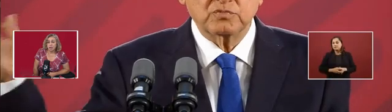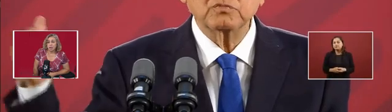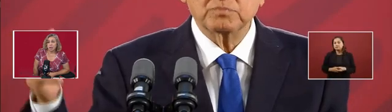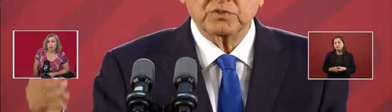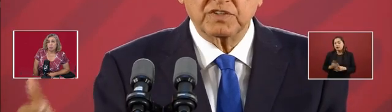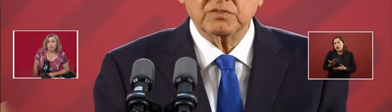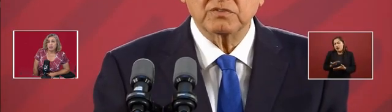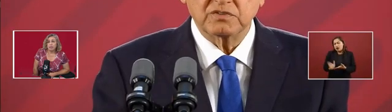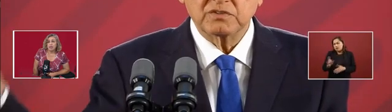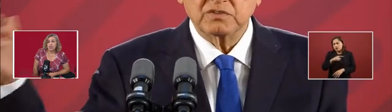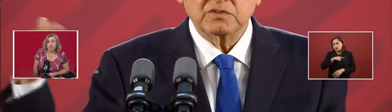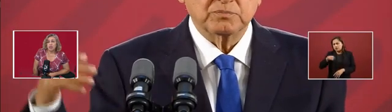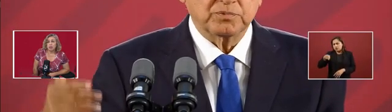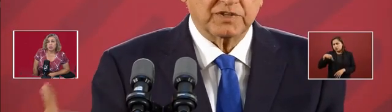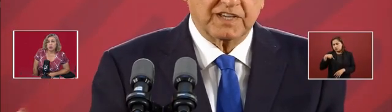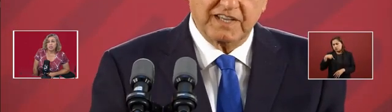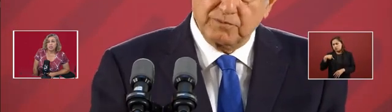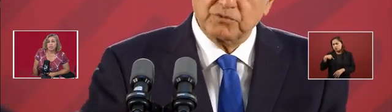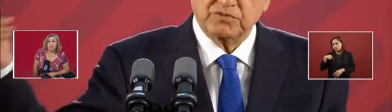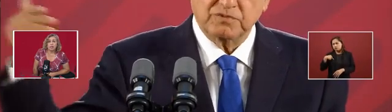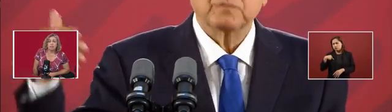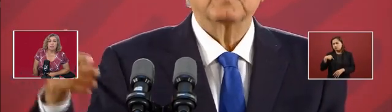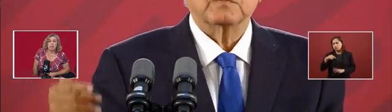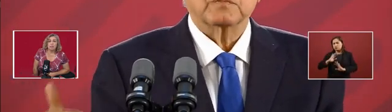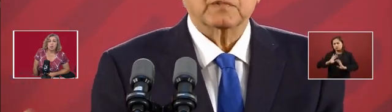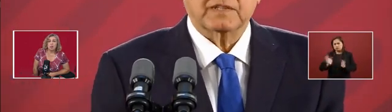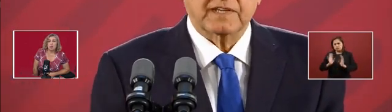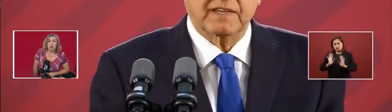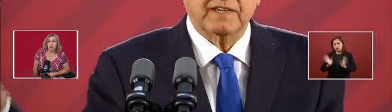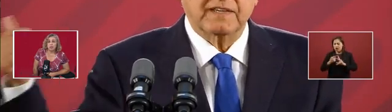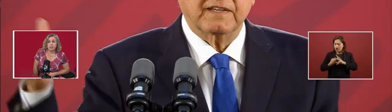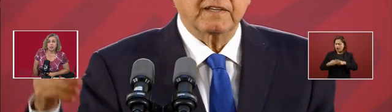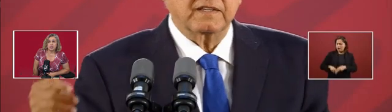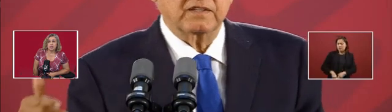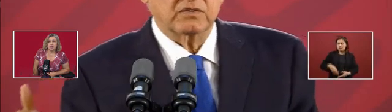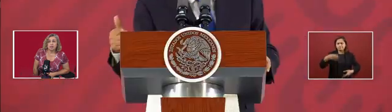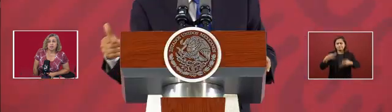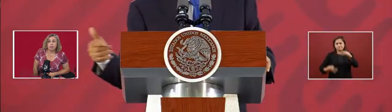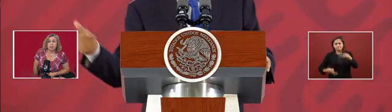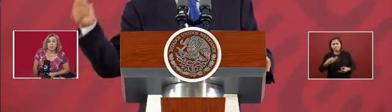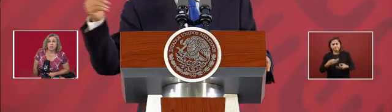Mande. What about the migratory matter? Sí.